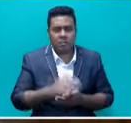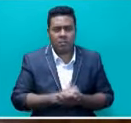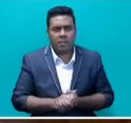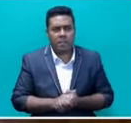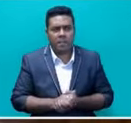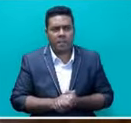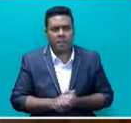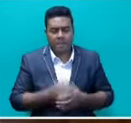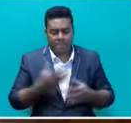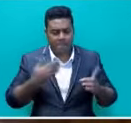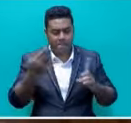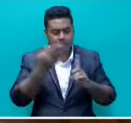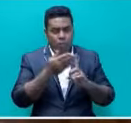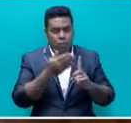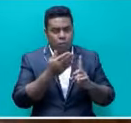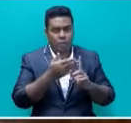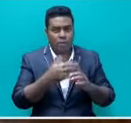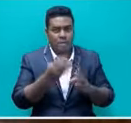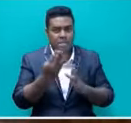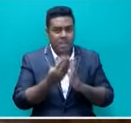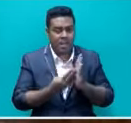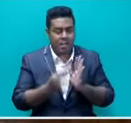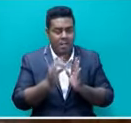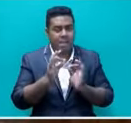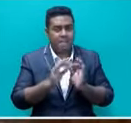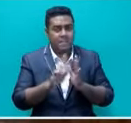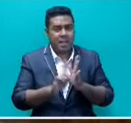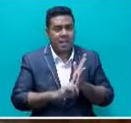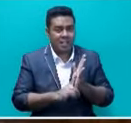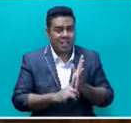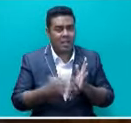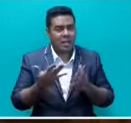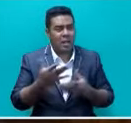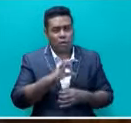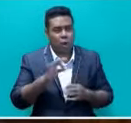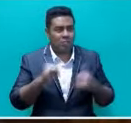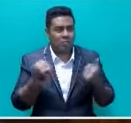The approach here in this bill, Honorable Speaker, sir, that I do not